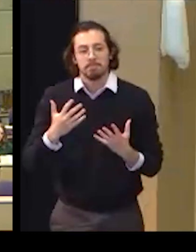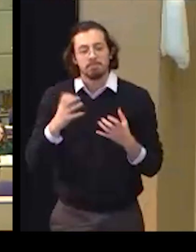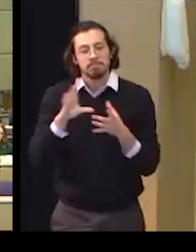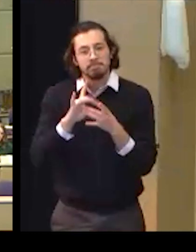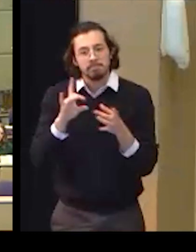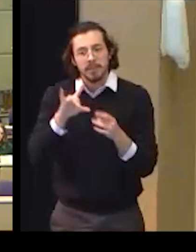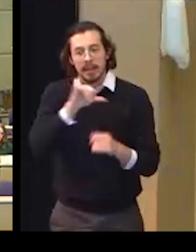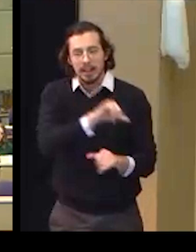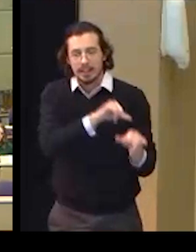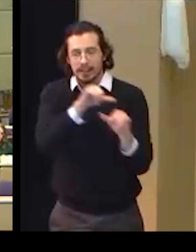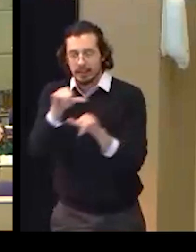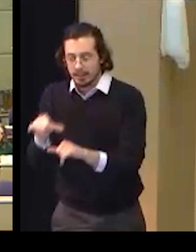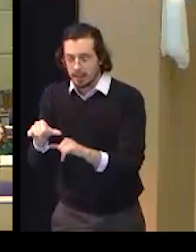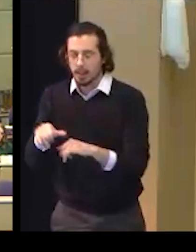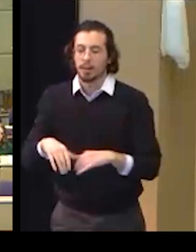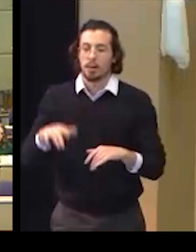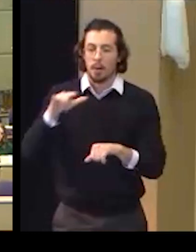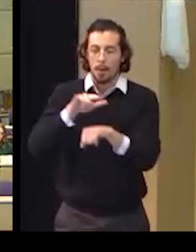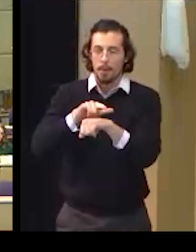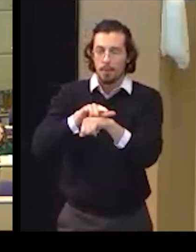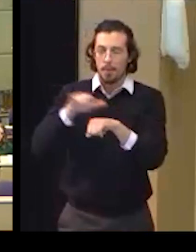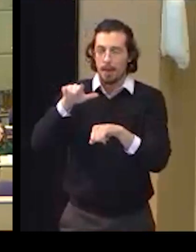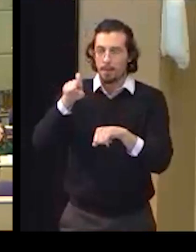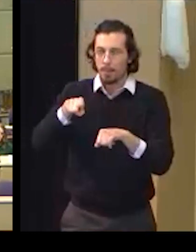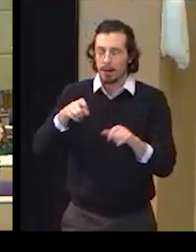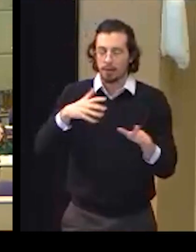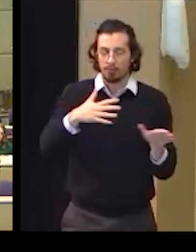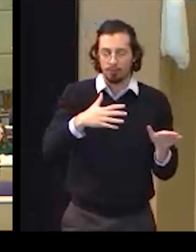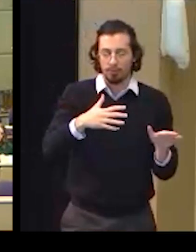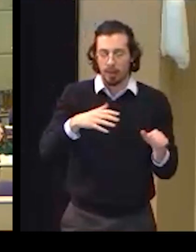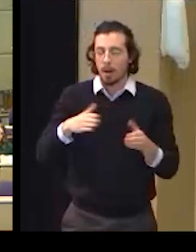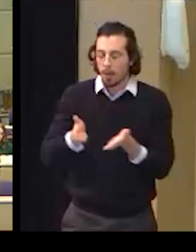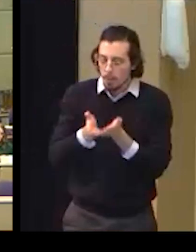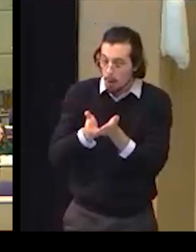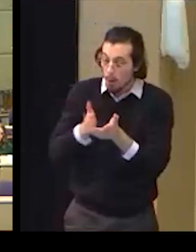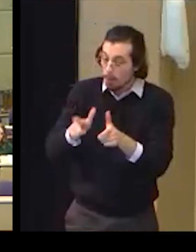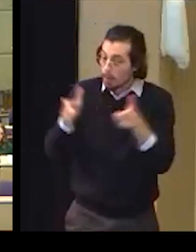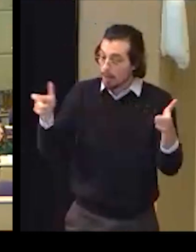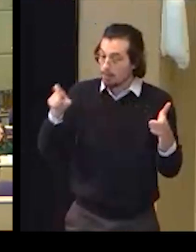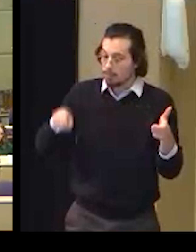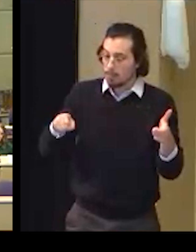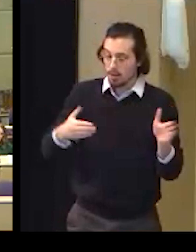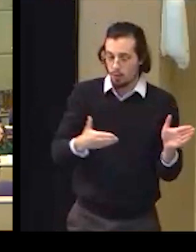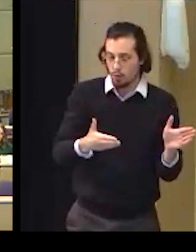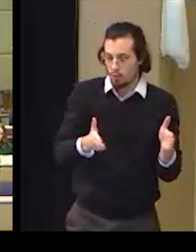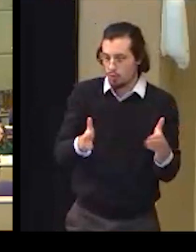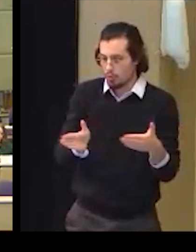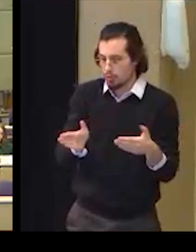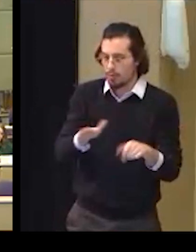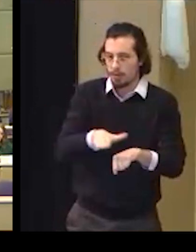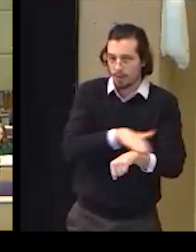the aircraft carrier that has to turn slowly and the speedboat. So what do we do in the speedboat thing is we're waiting for the aircraft carrier to change.